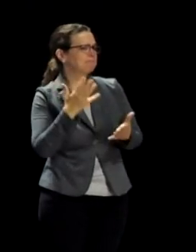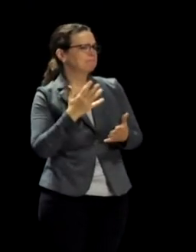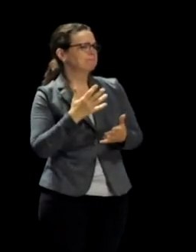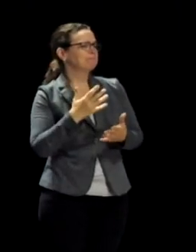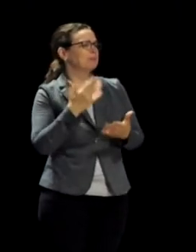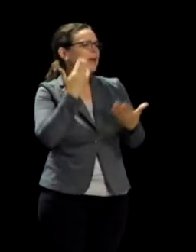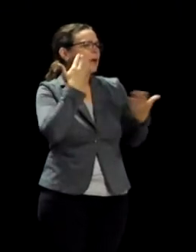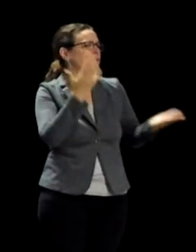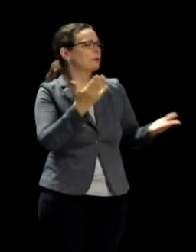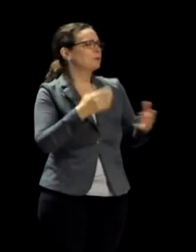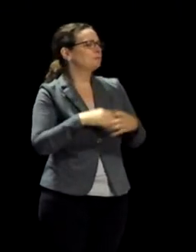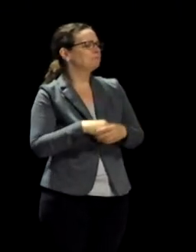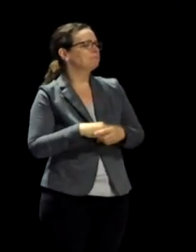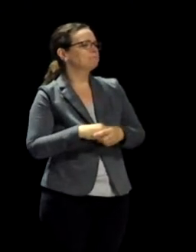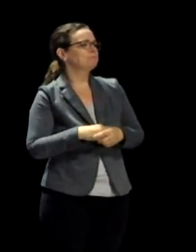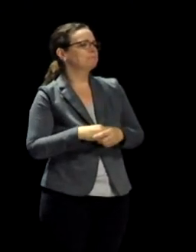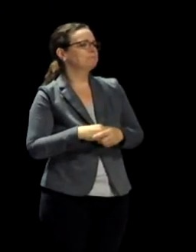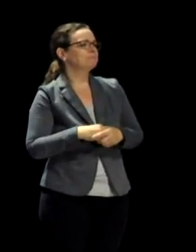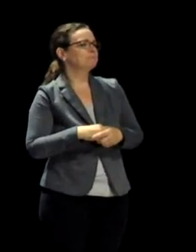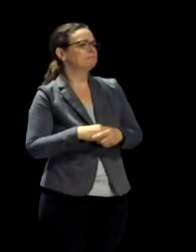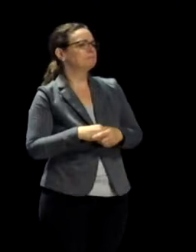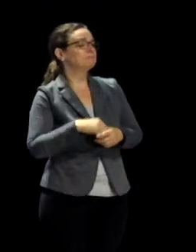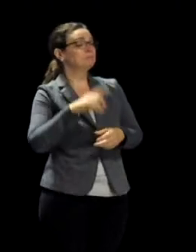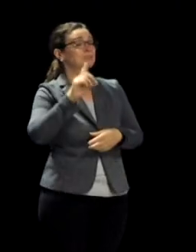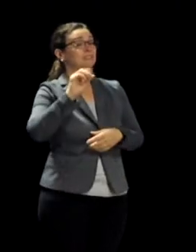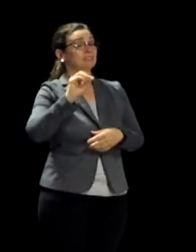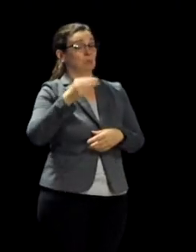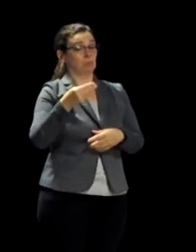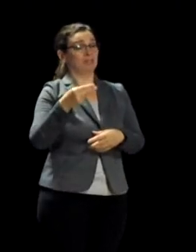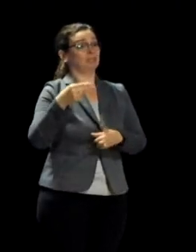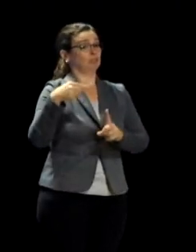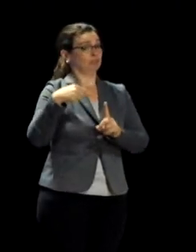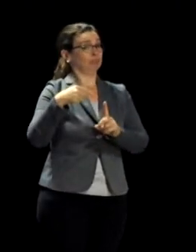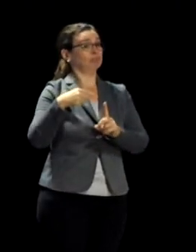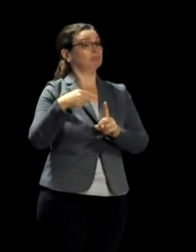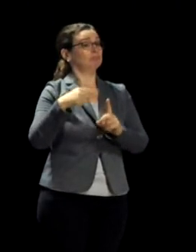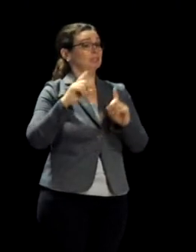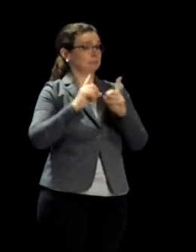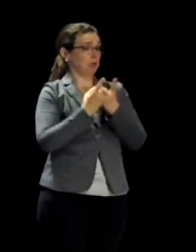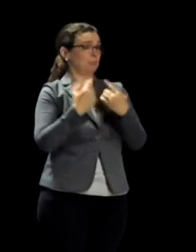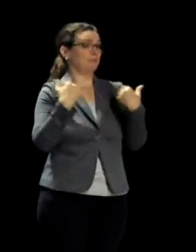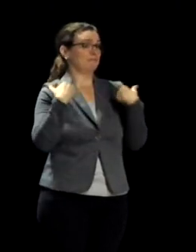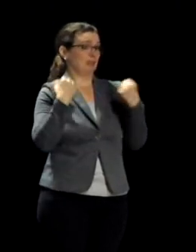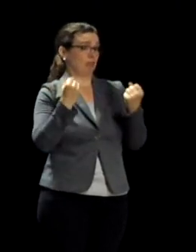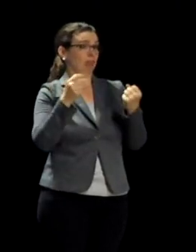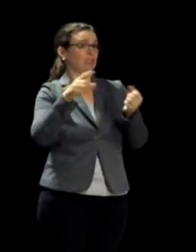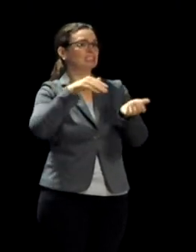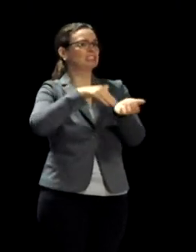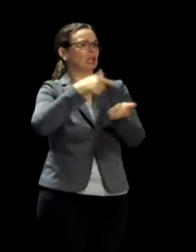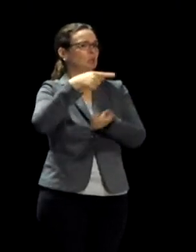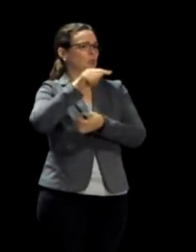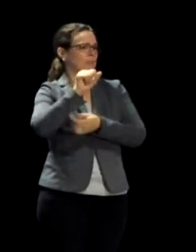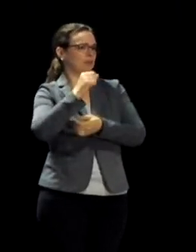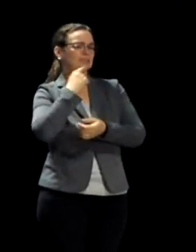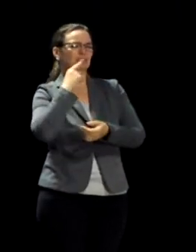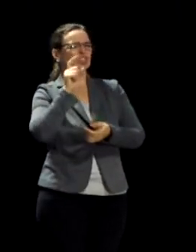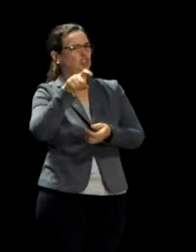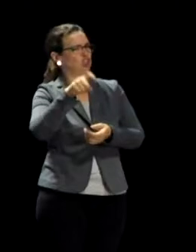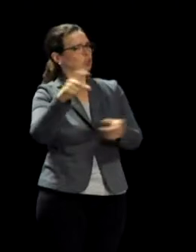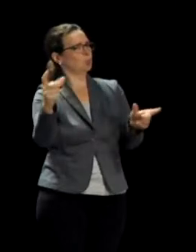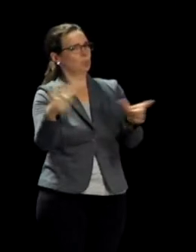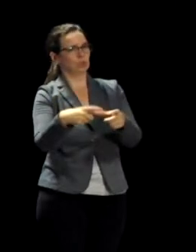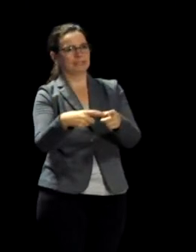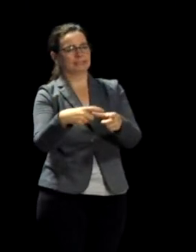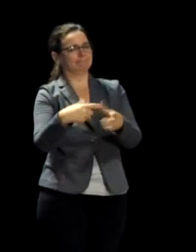So I'm sure that if these folks needed to be in a quarantine, that they were in one, or if they weren't one when they've been